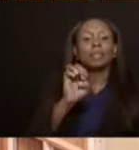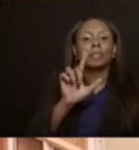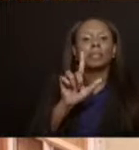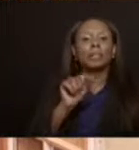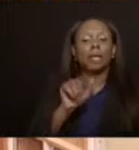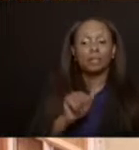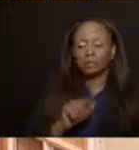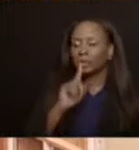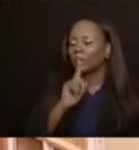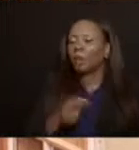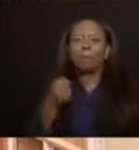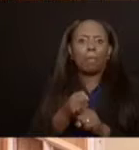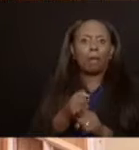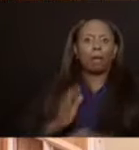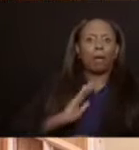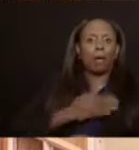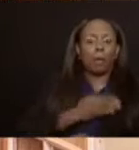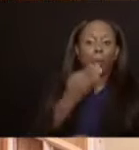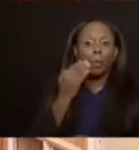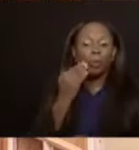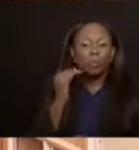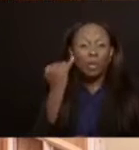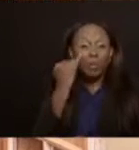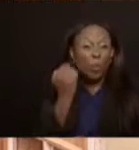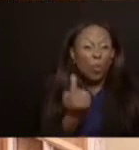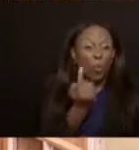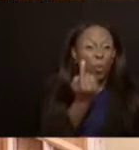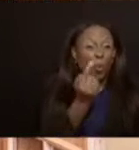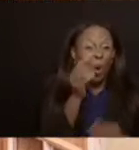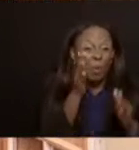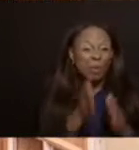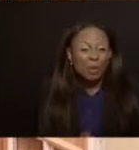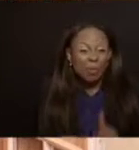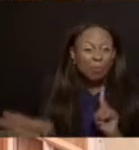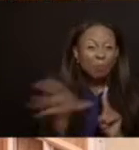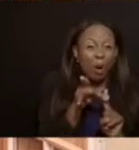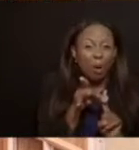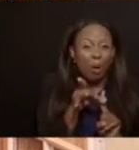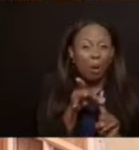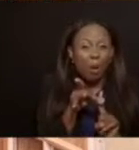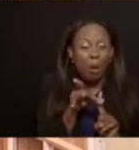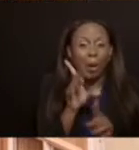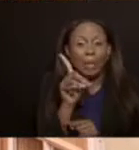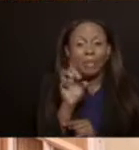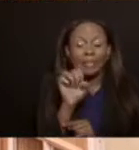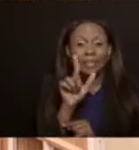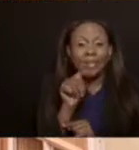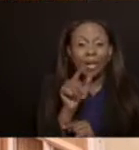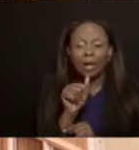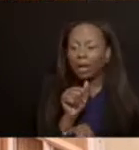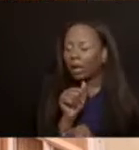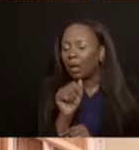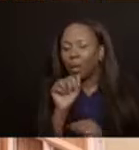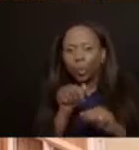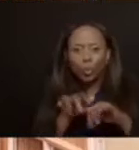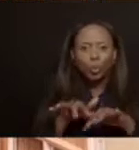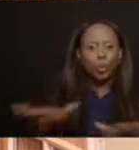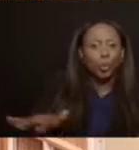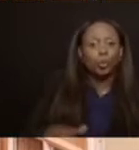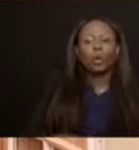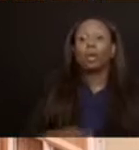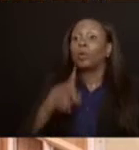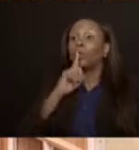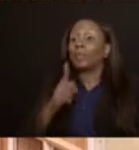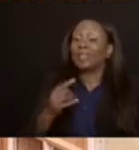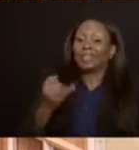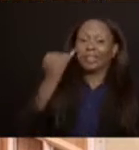our homes, and it only requires one person to bring it in, especially where the rest of persons are unvaccinated, and for it then to